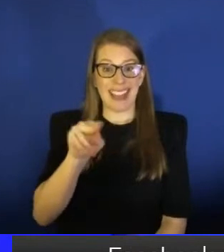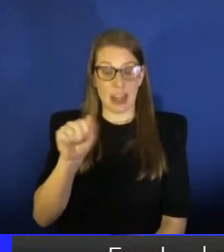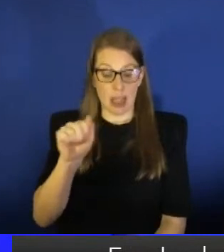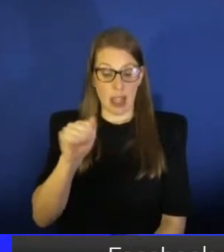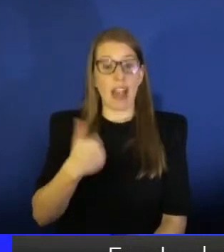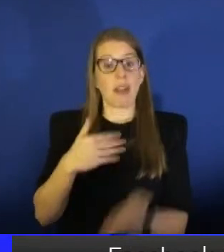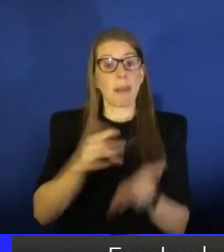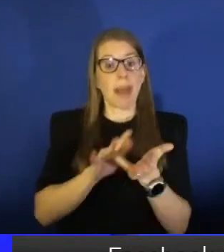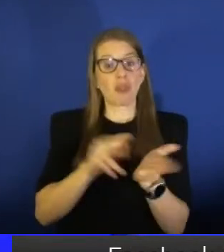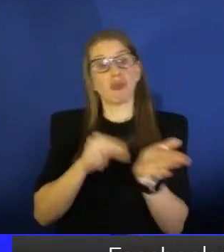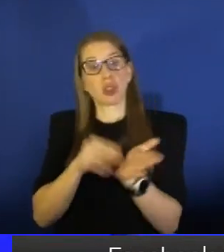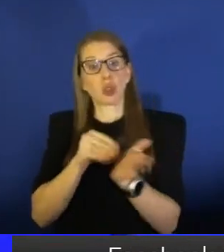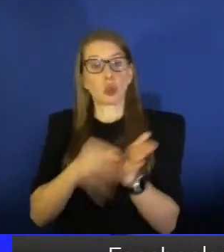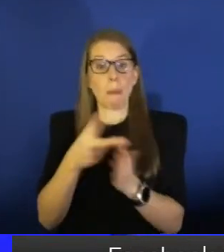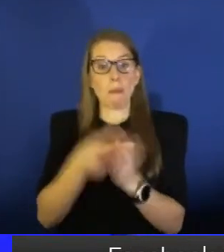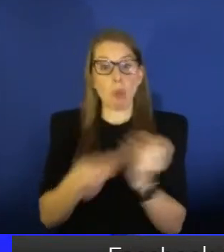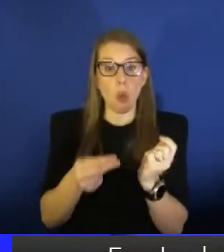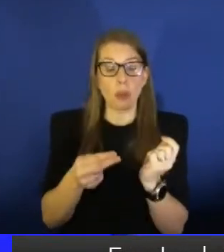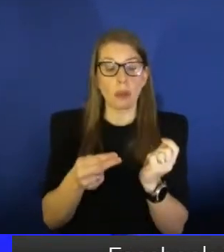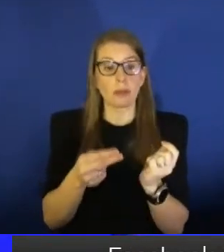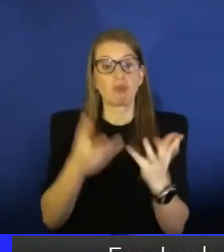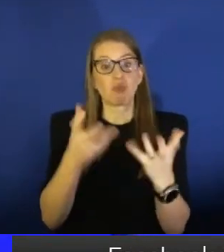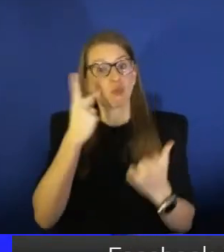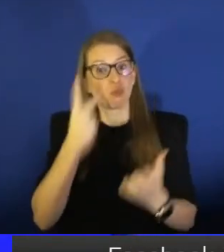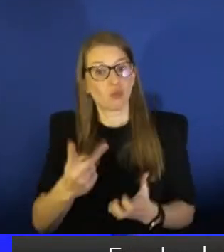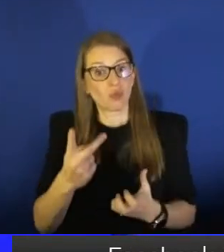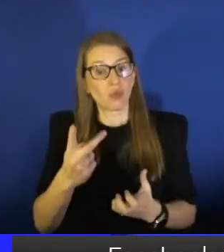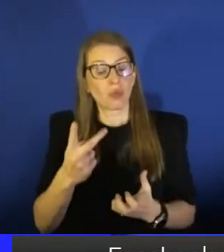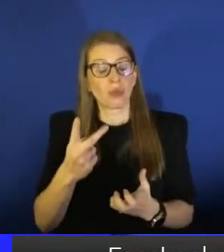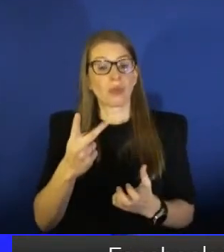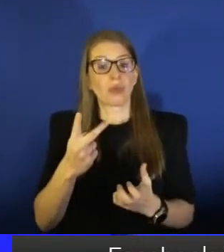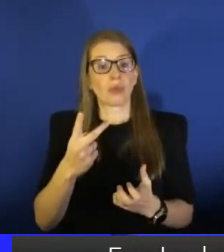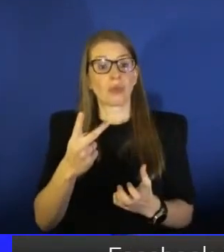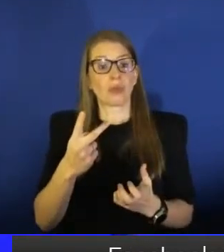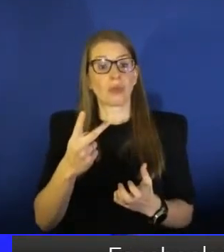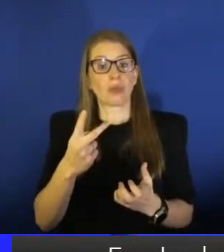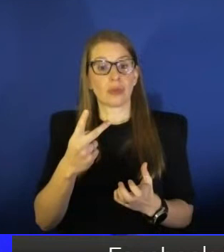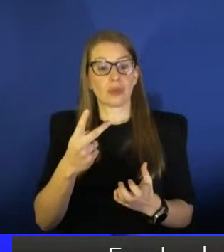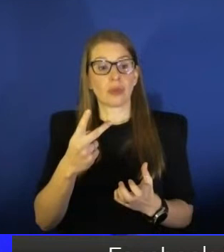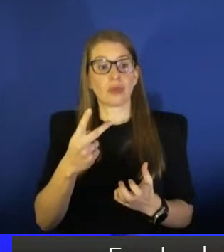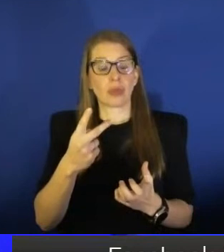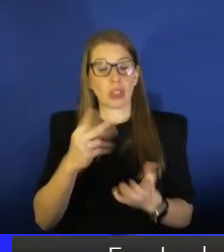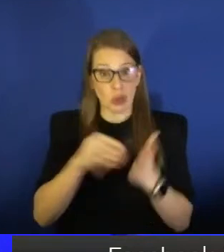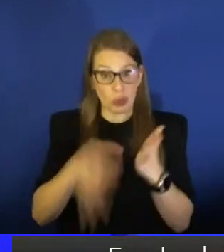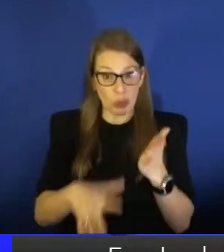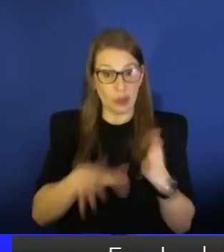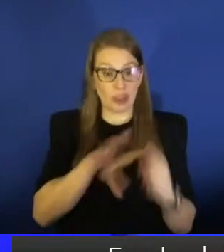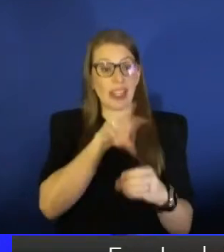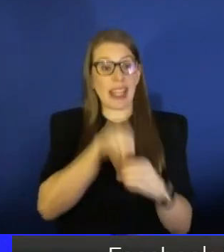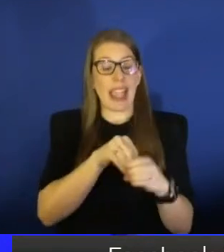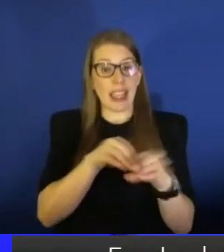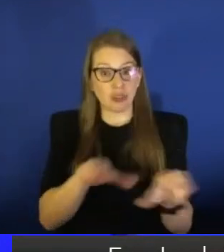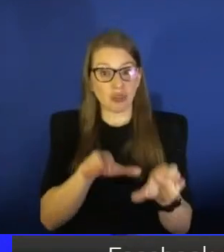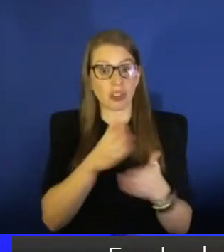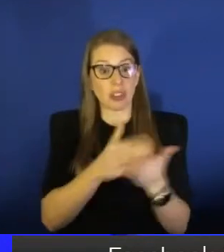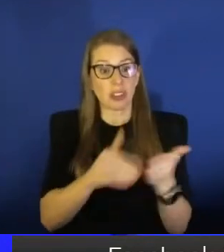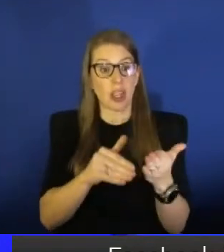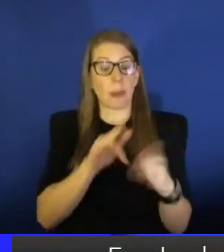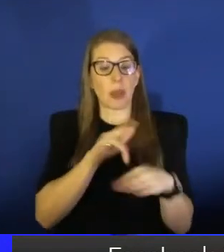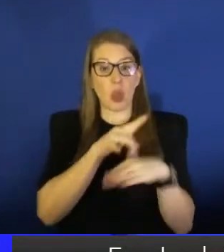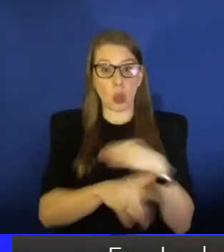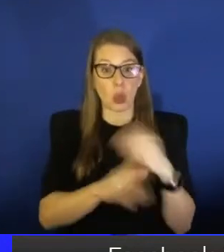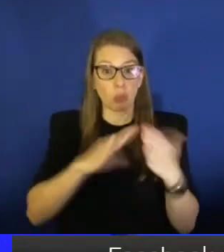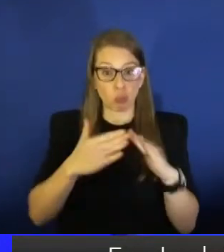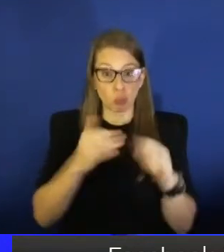So, simply we'd love to see, an increasing number of our students who are engaged in some of the early community work